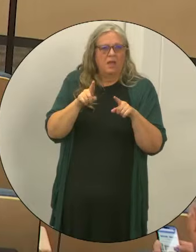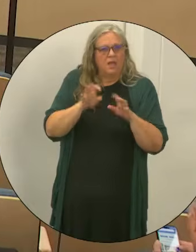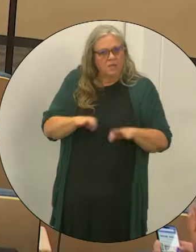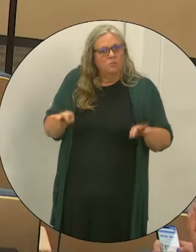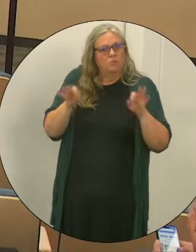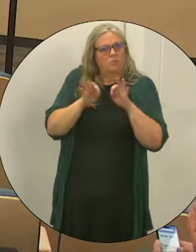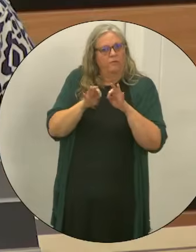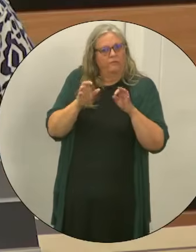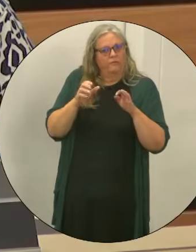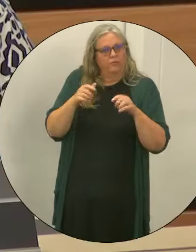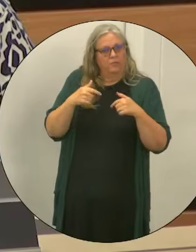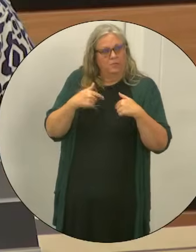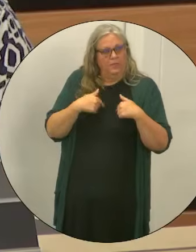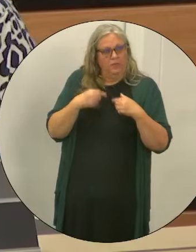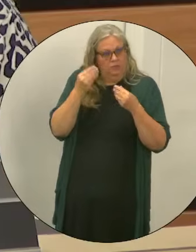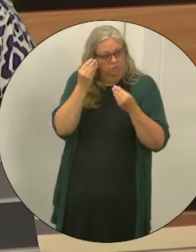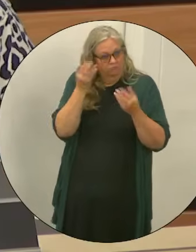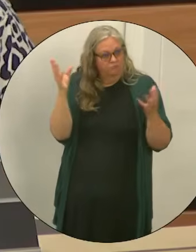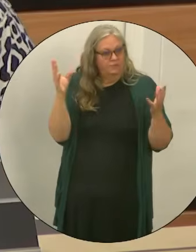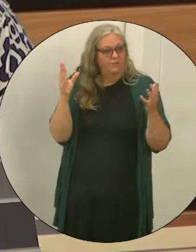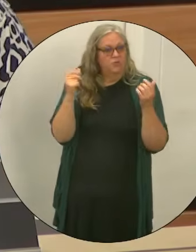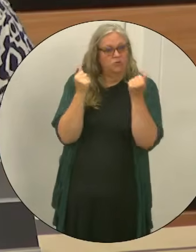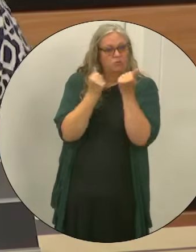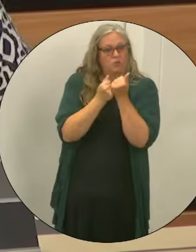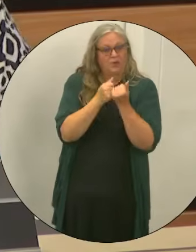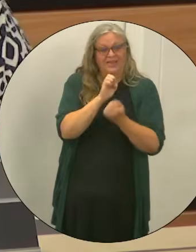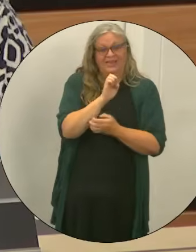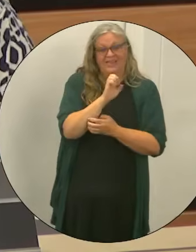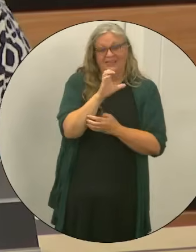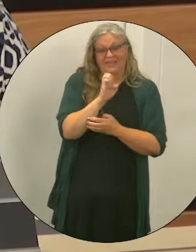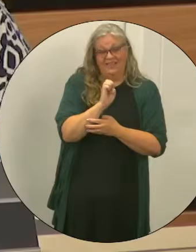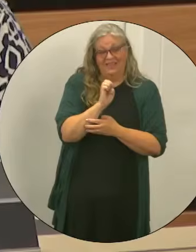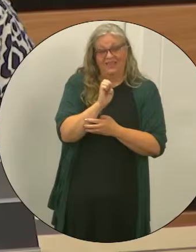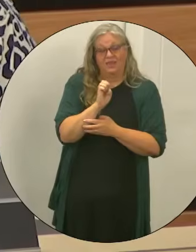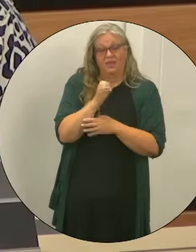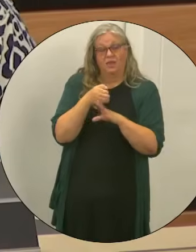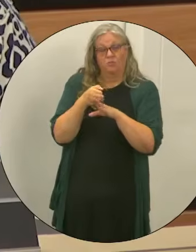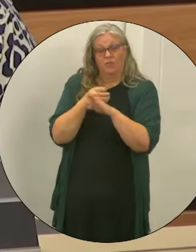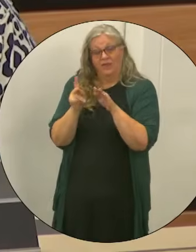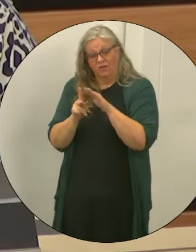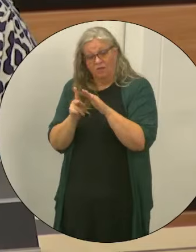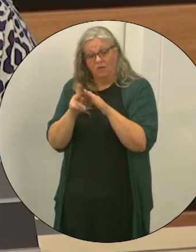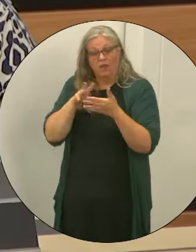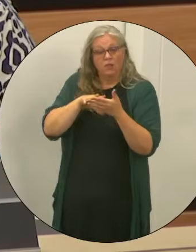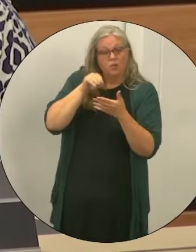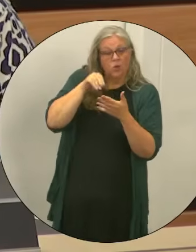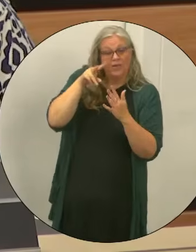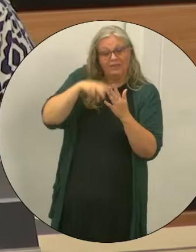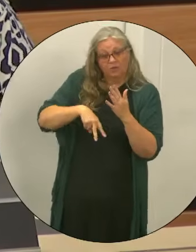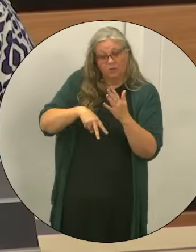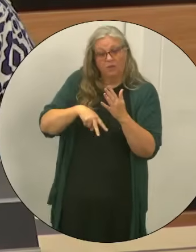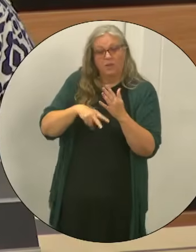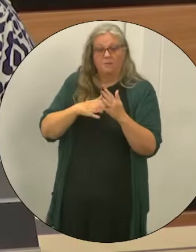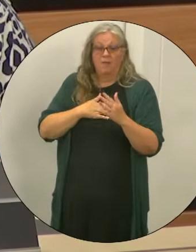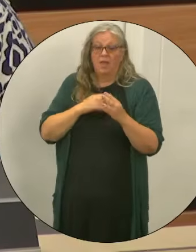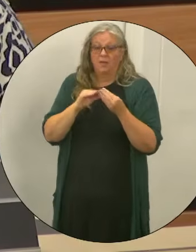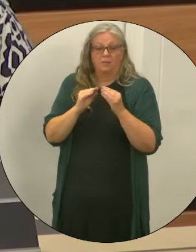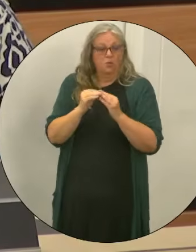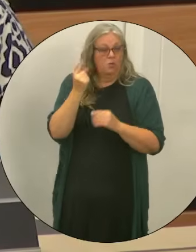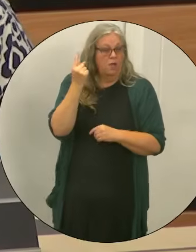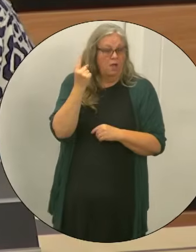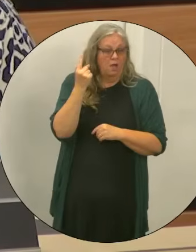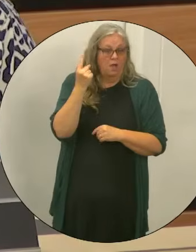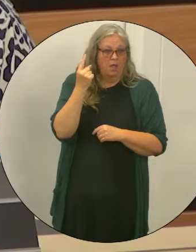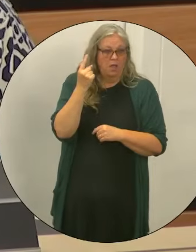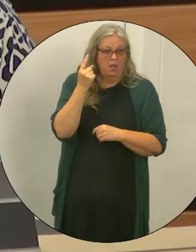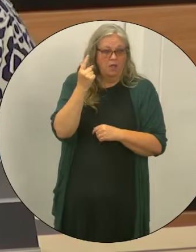supporting pre-kindergarten and ECE learning and literacy is like number one